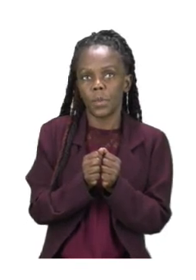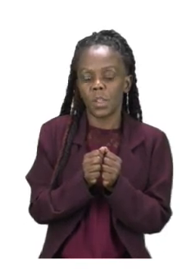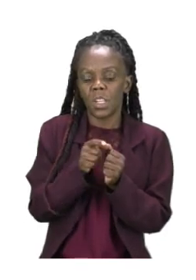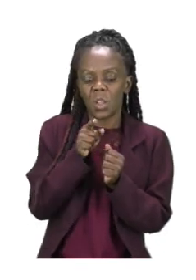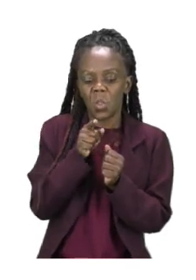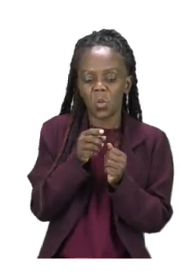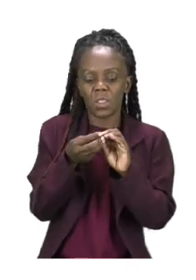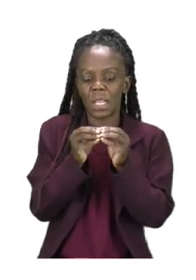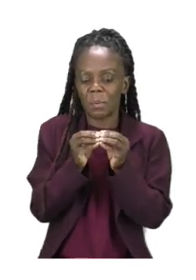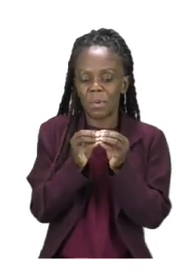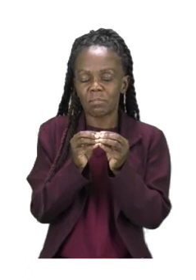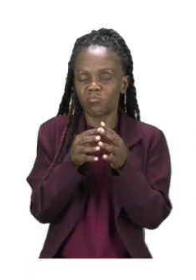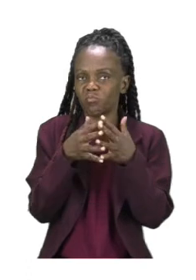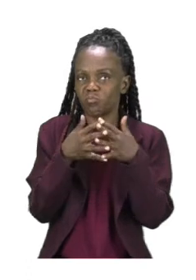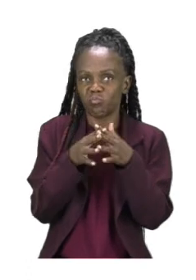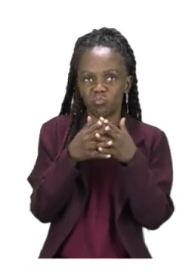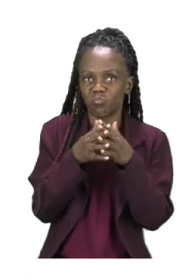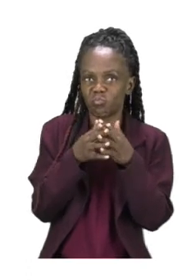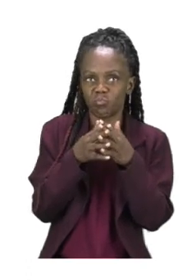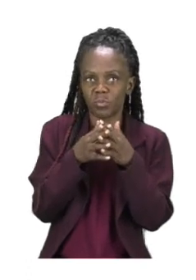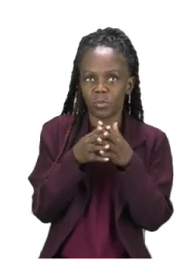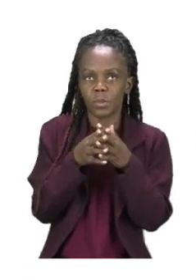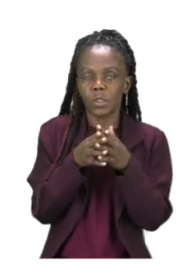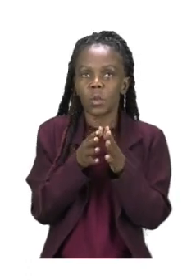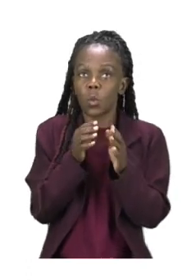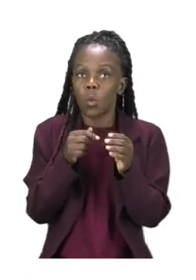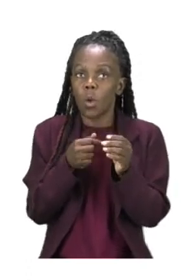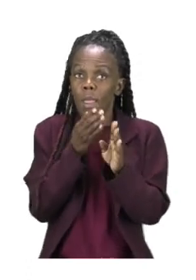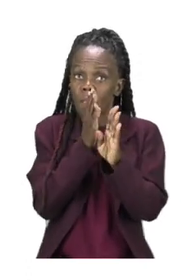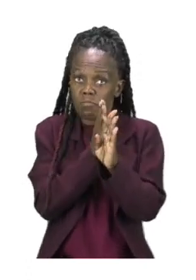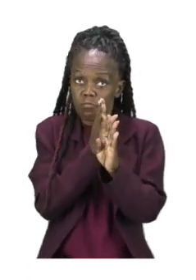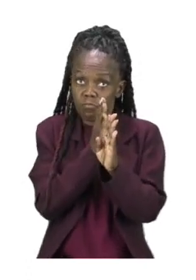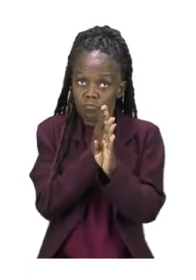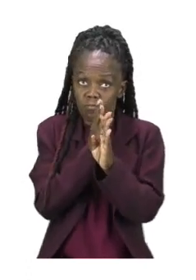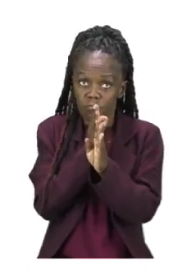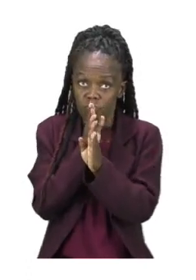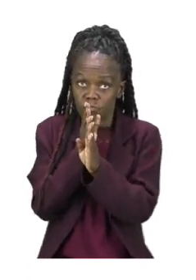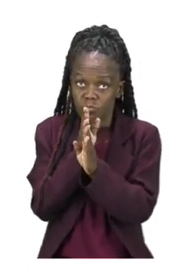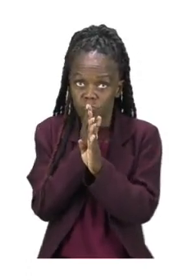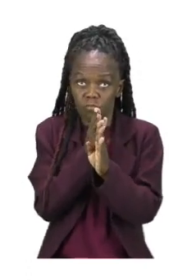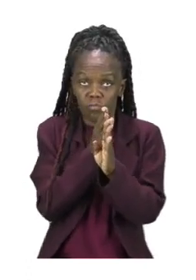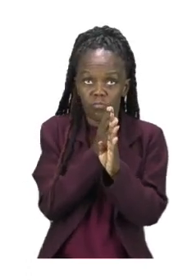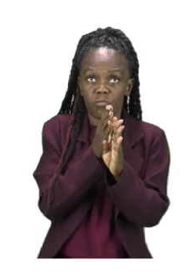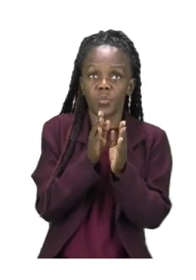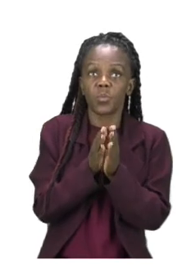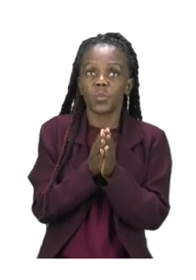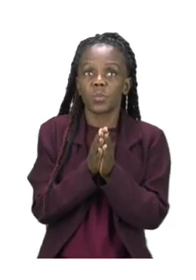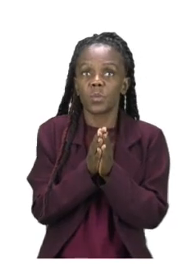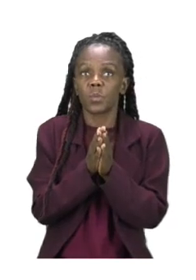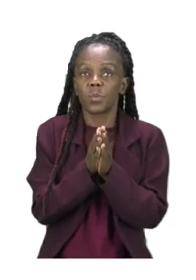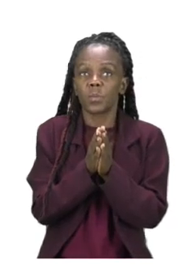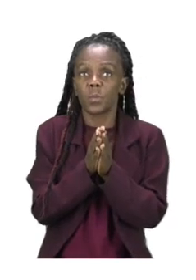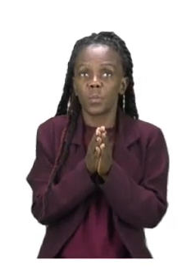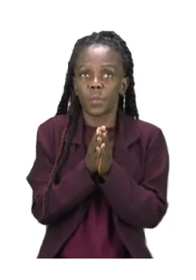order. We are also going to be preparing and comparing the numbers. So let's take